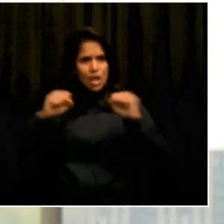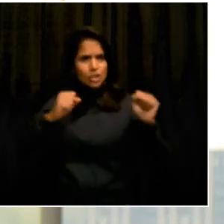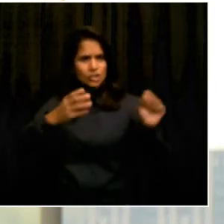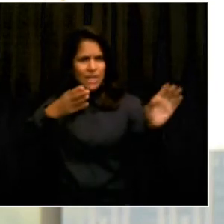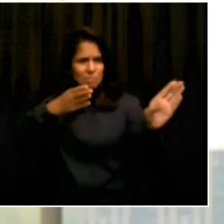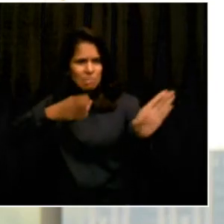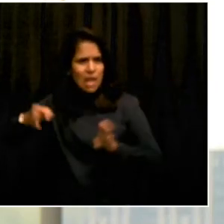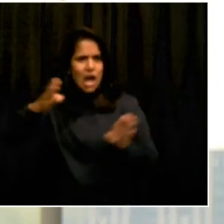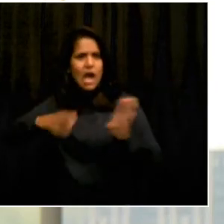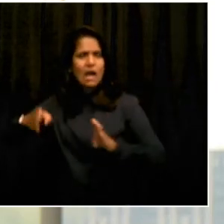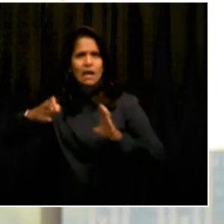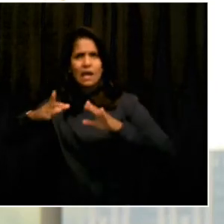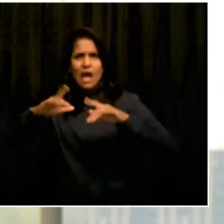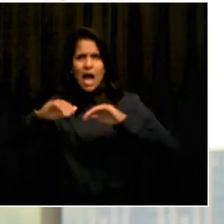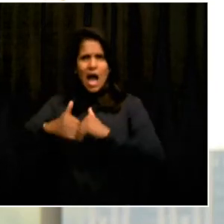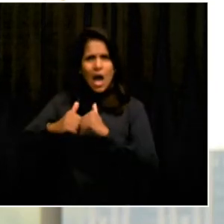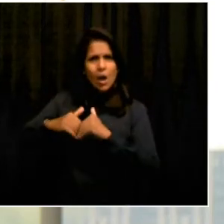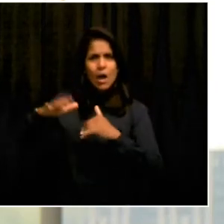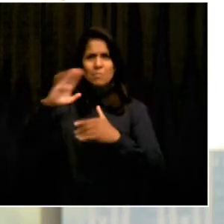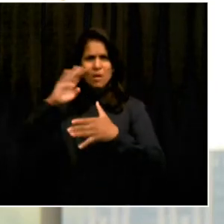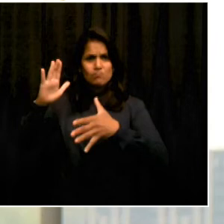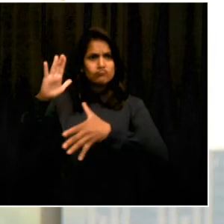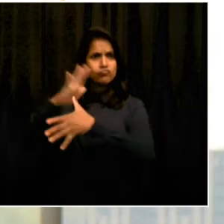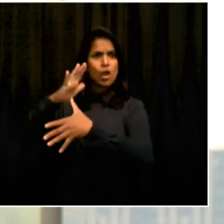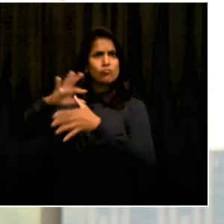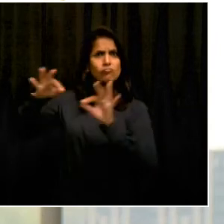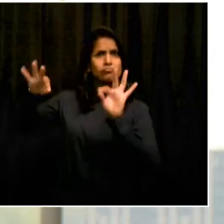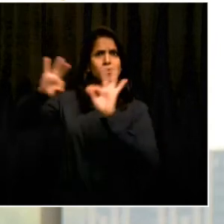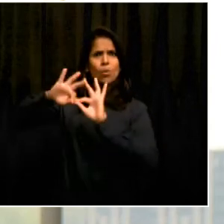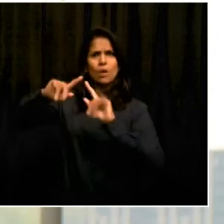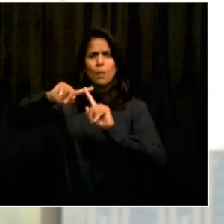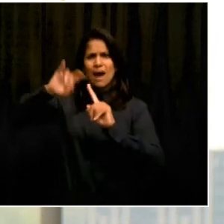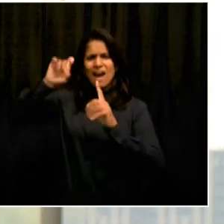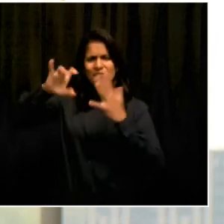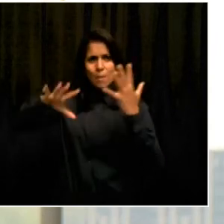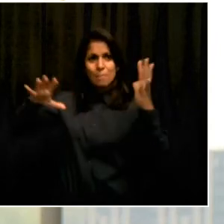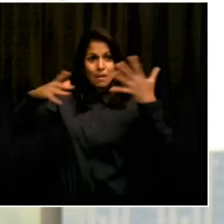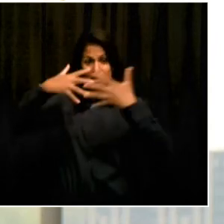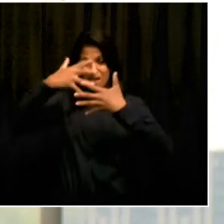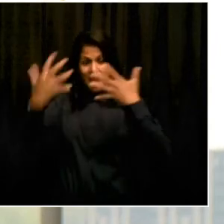gives us a stronger foundation for the future. It's also how we come back now. Vic, you want to add?